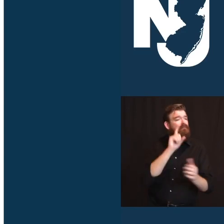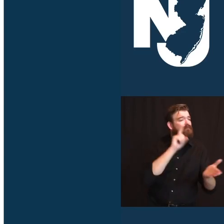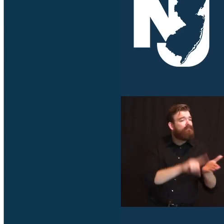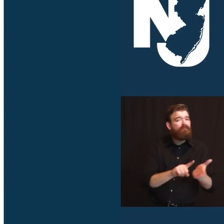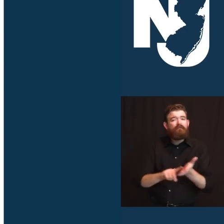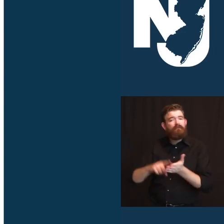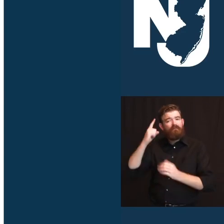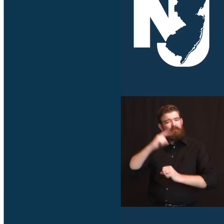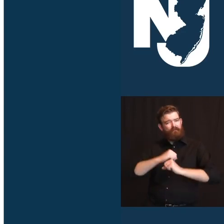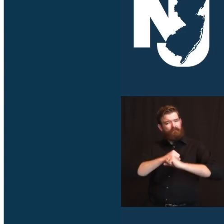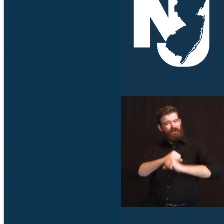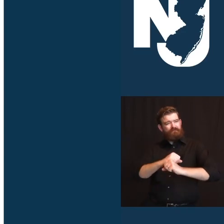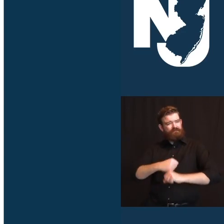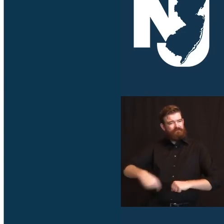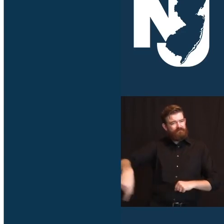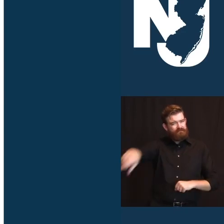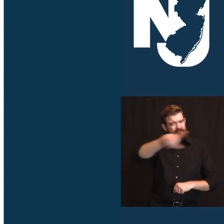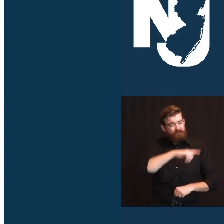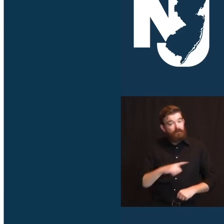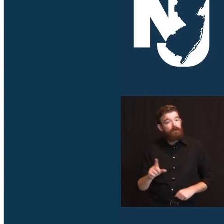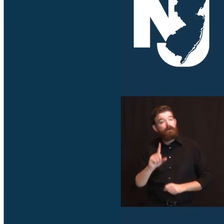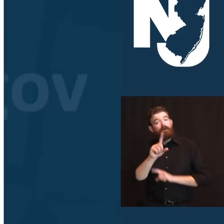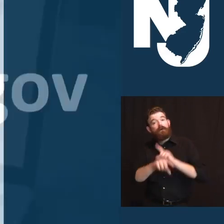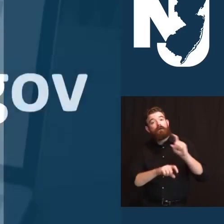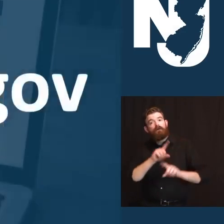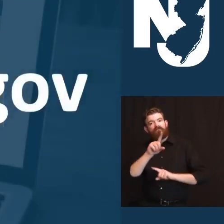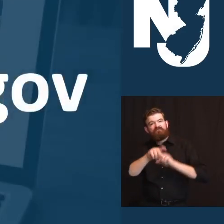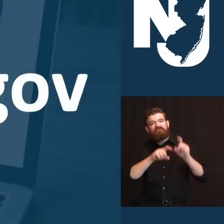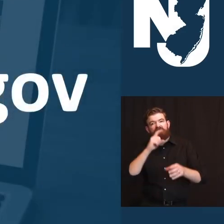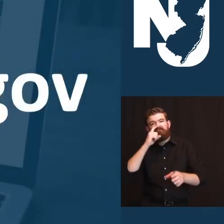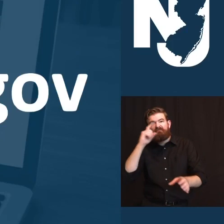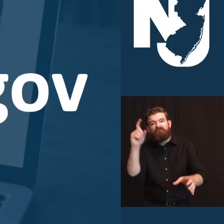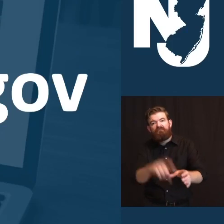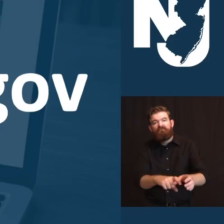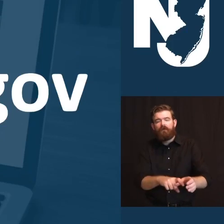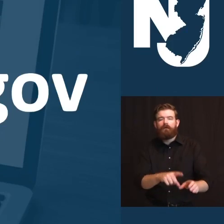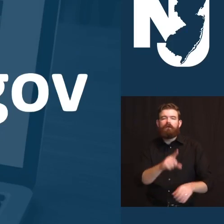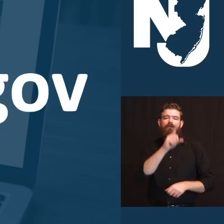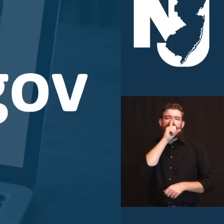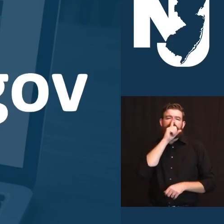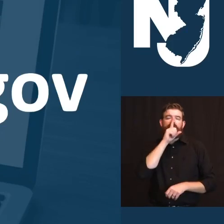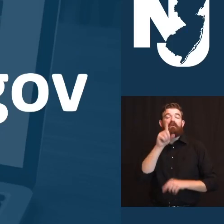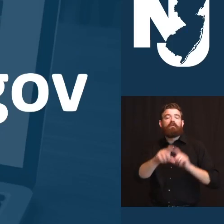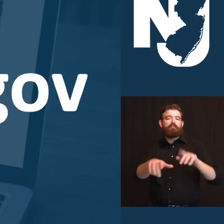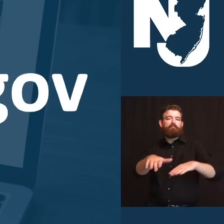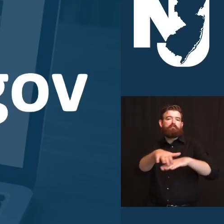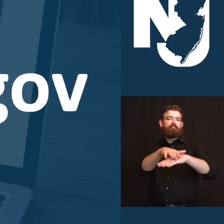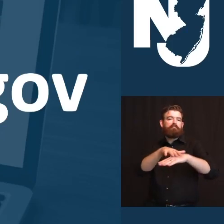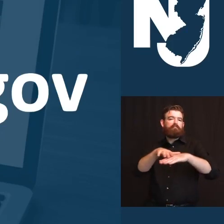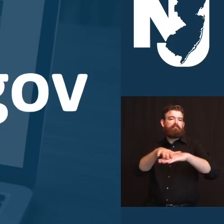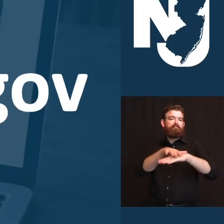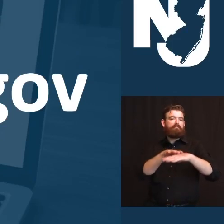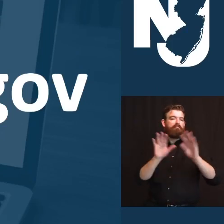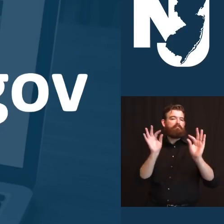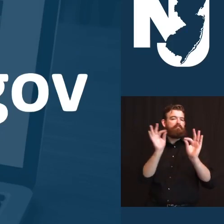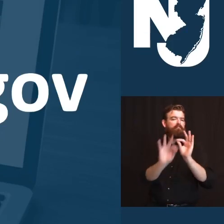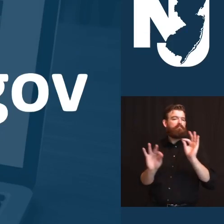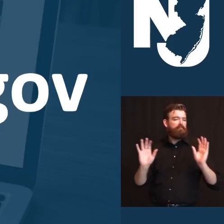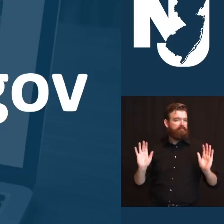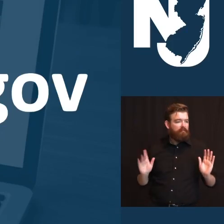basic. As we have noted before, they ask whether the individual who has been exposed has a safe place within their own household in